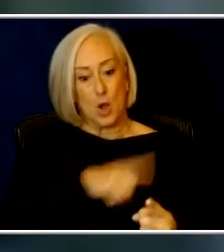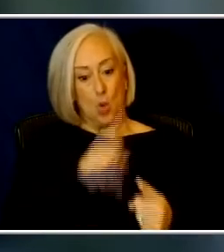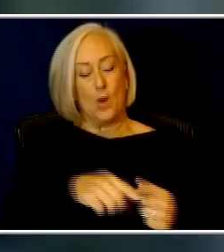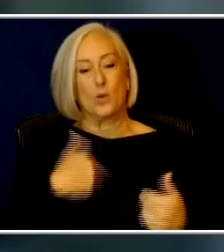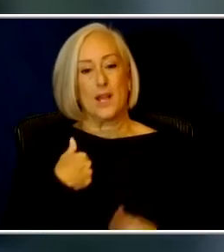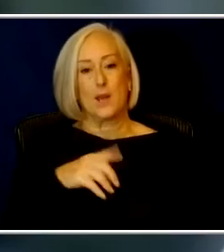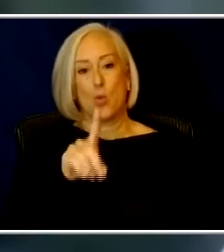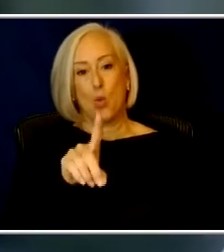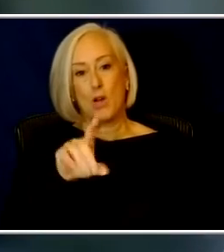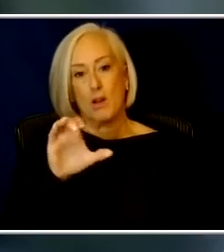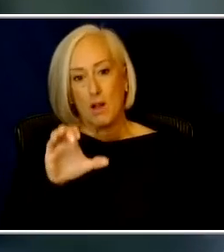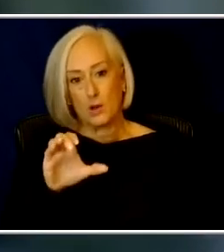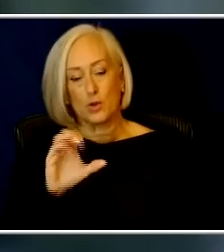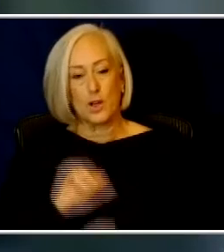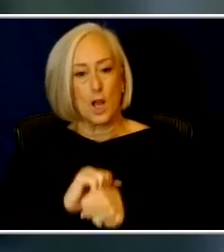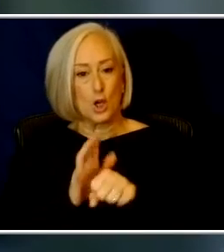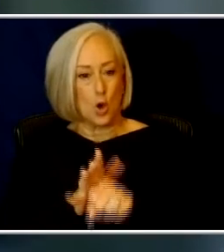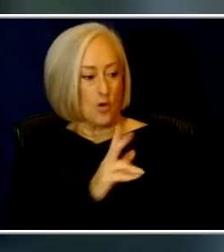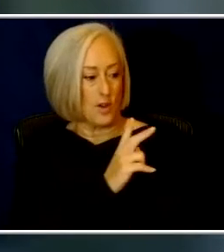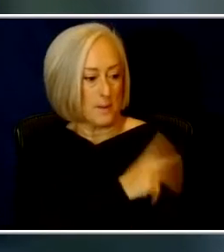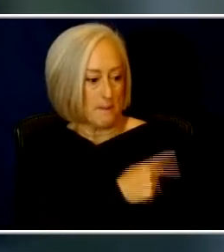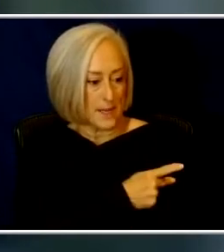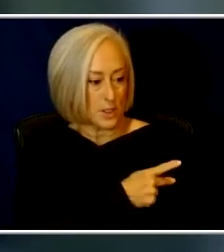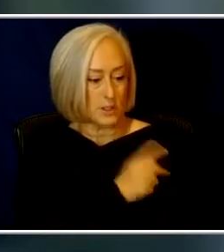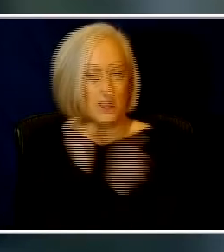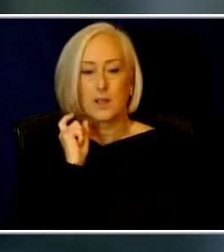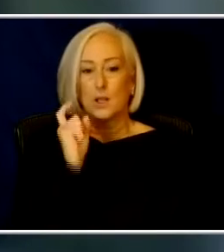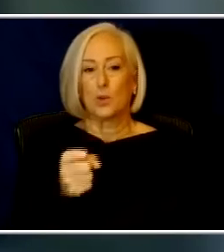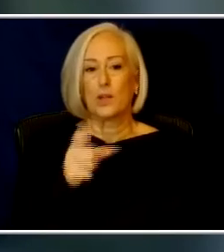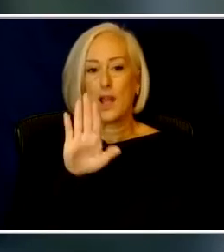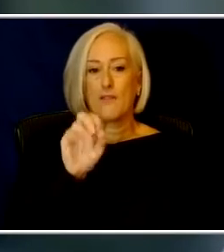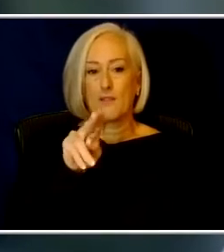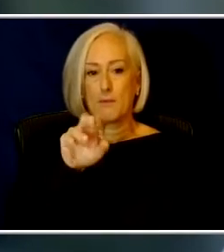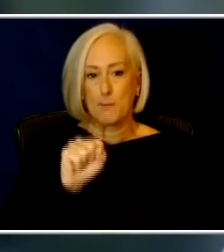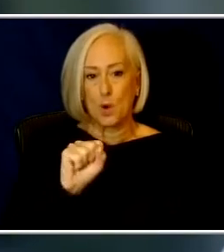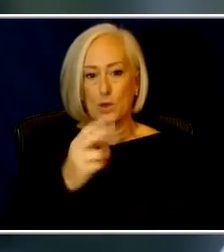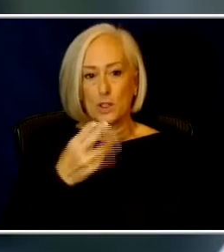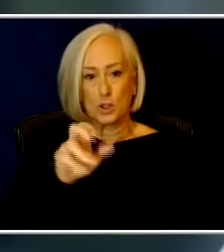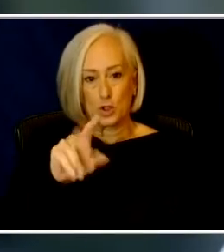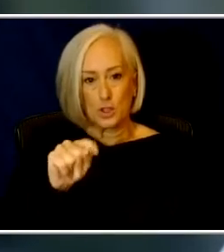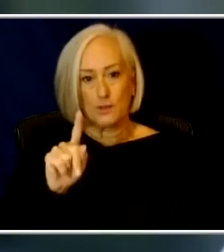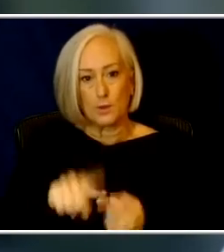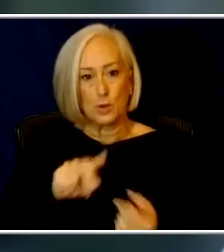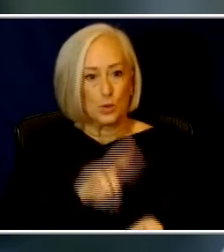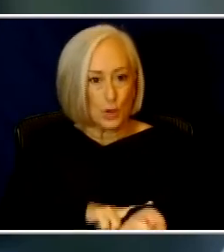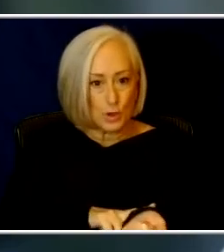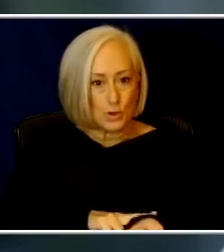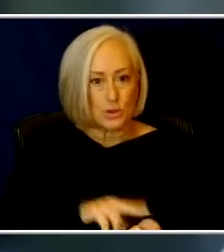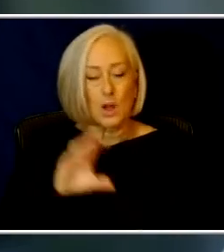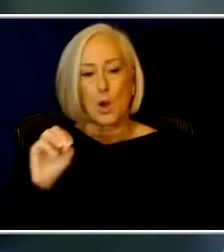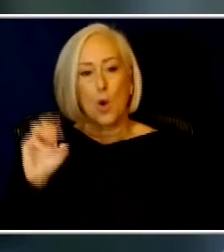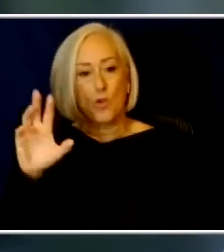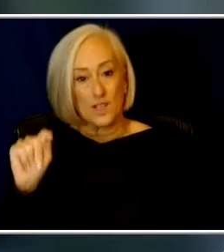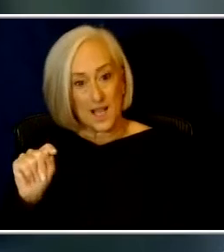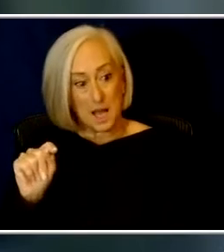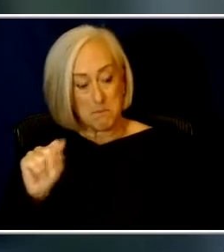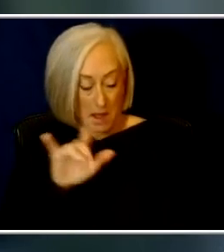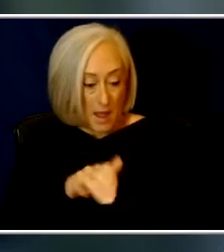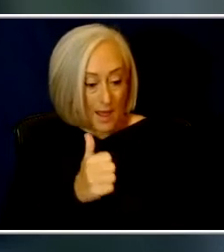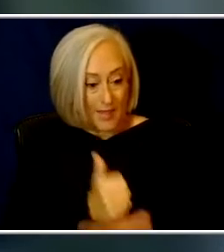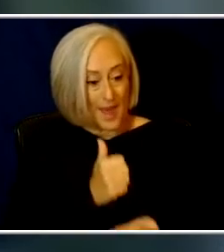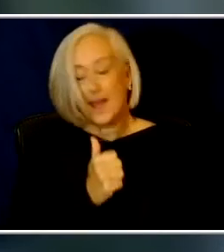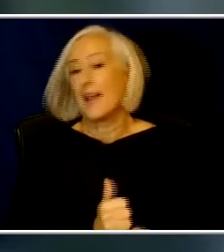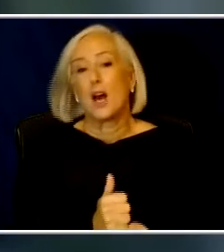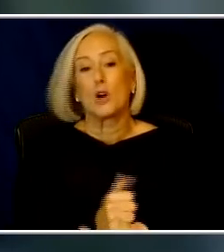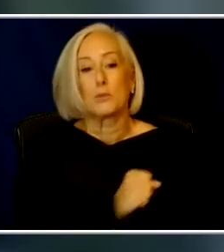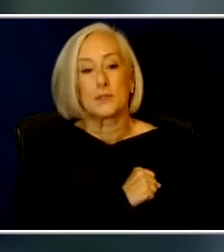we were giving bonus shifts to nurses and overtime, and it helped us with staffing, but it wore them out.